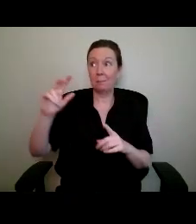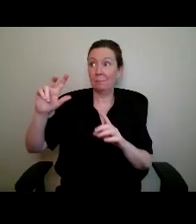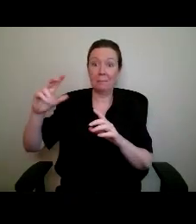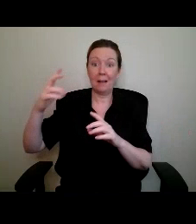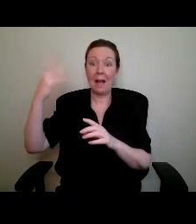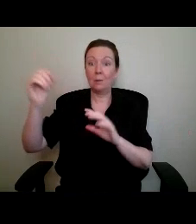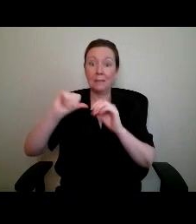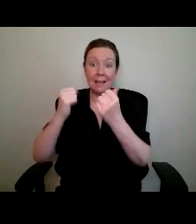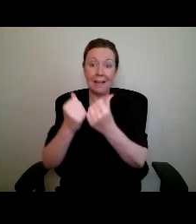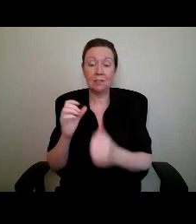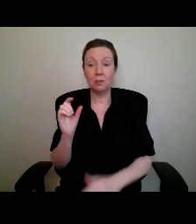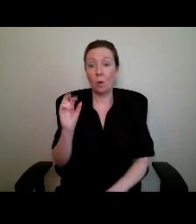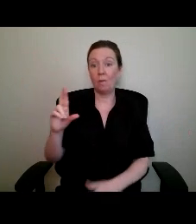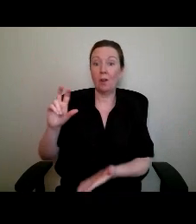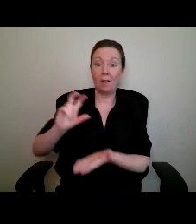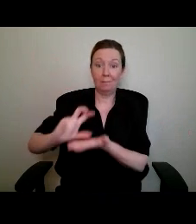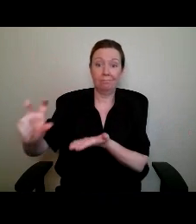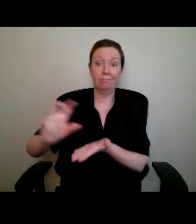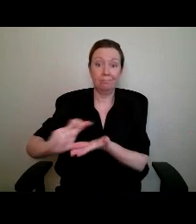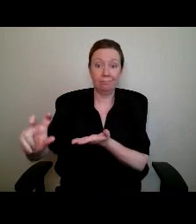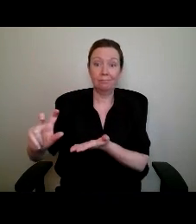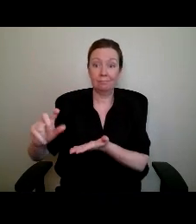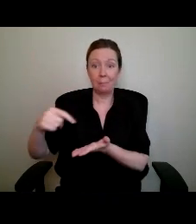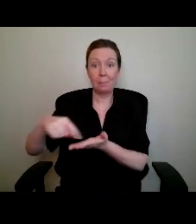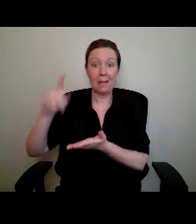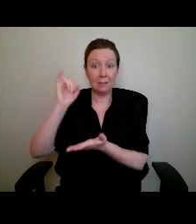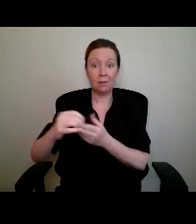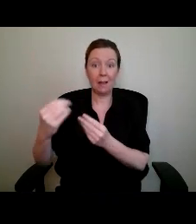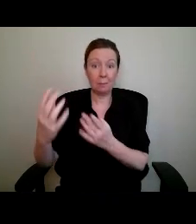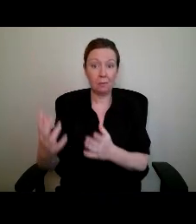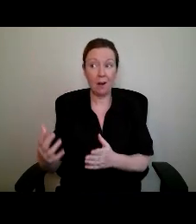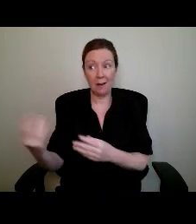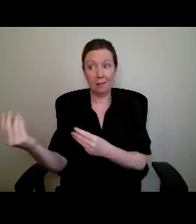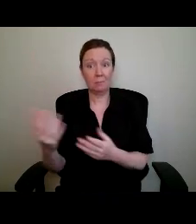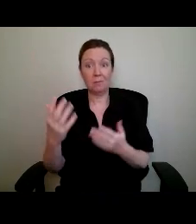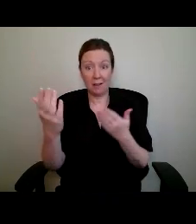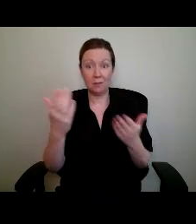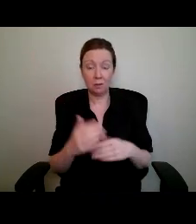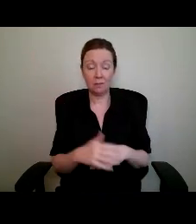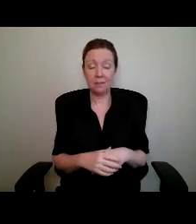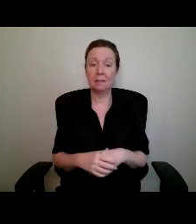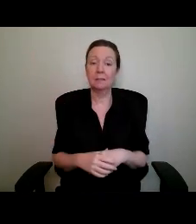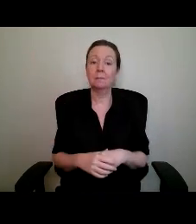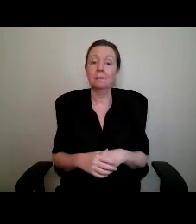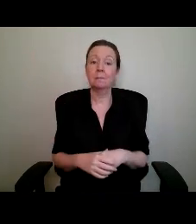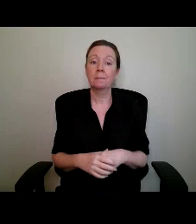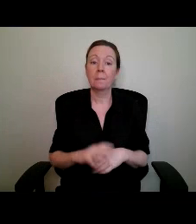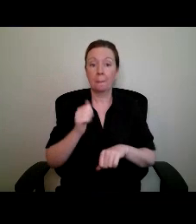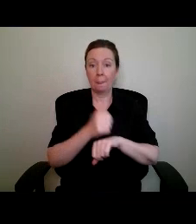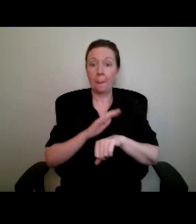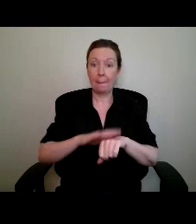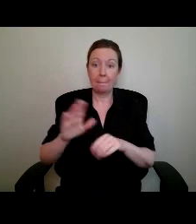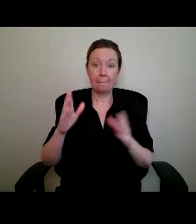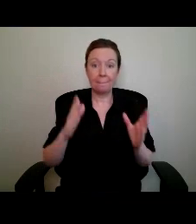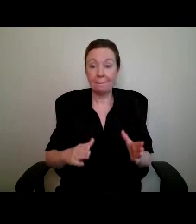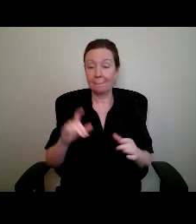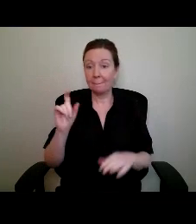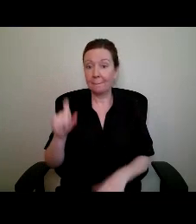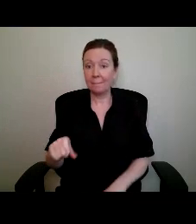OVR is funding those providers to provide those services to people. based on their individual needs,